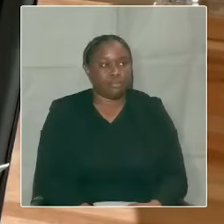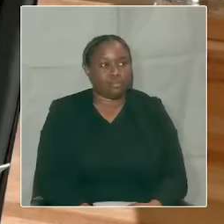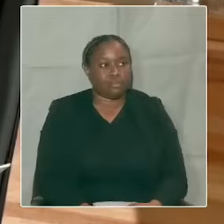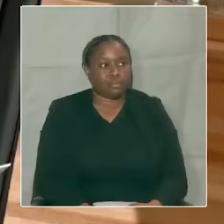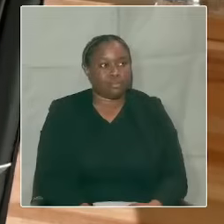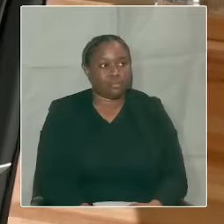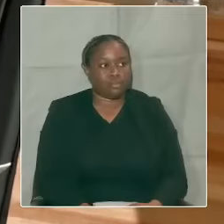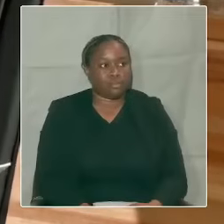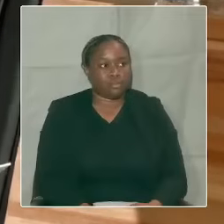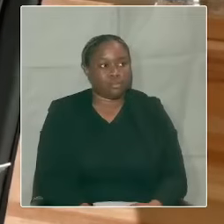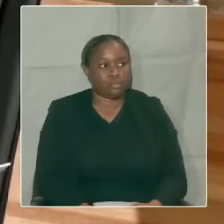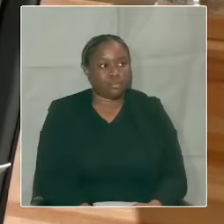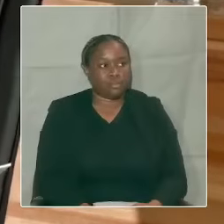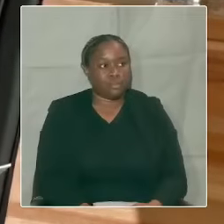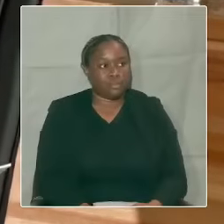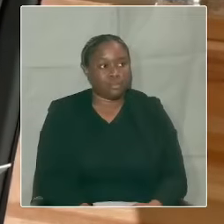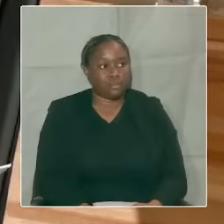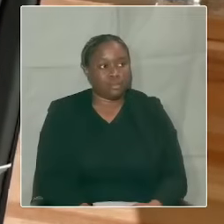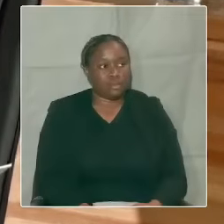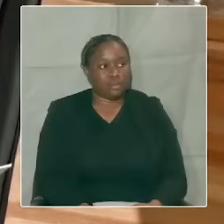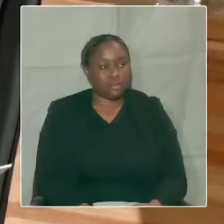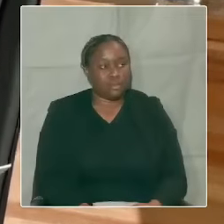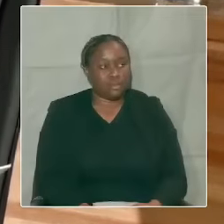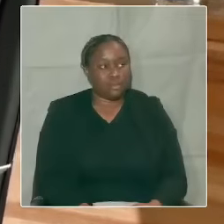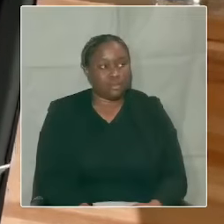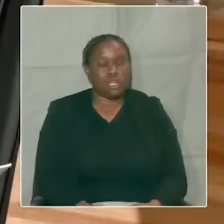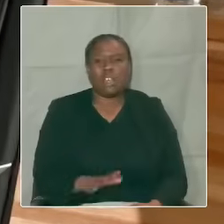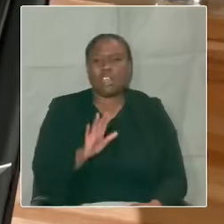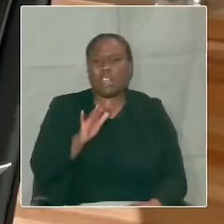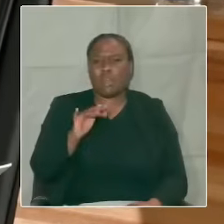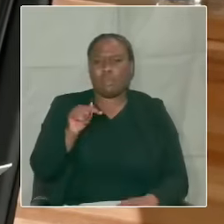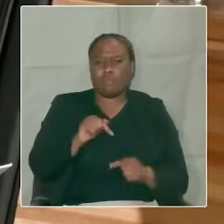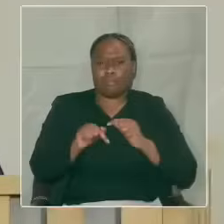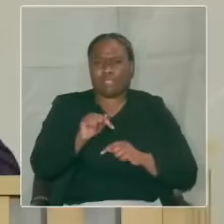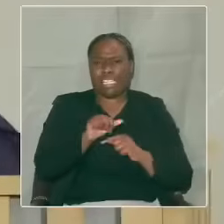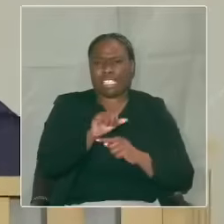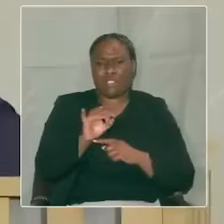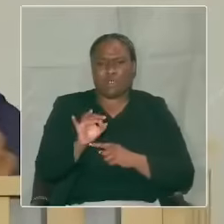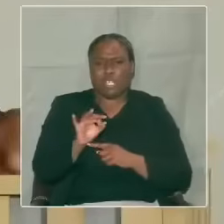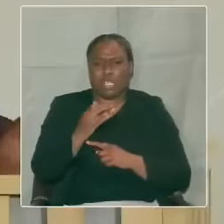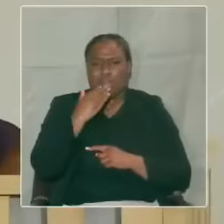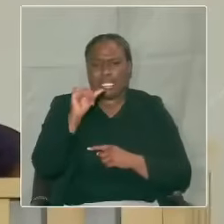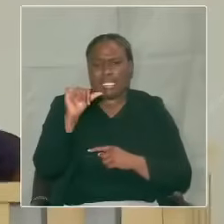I know you're leaving this section. I just want to go back to 63 quickly.